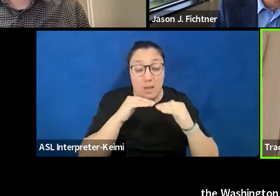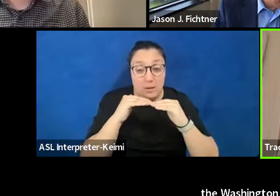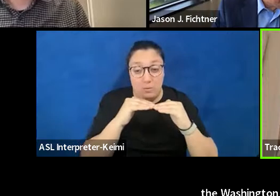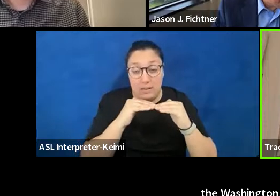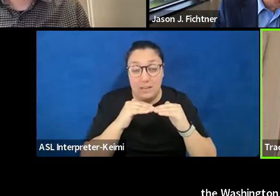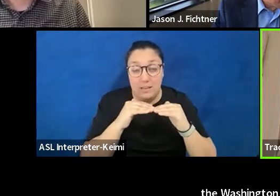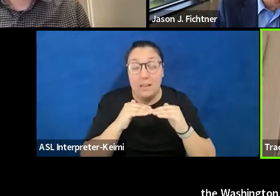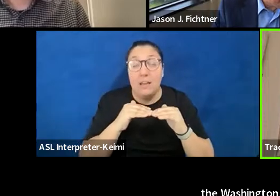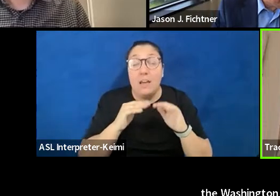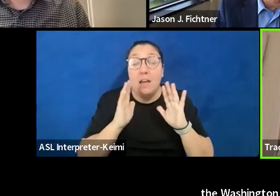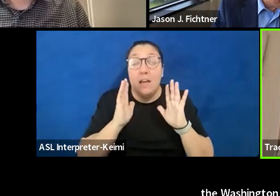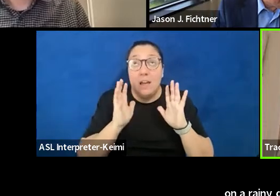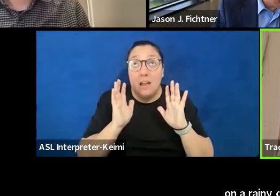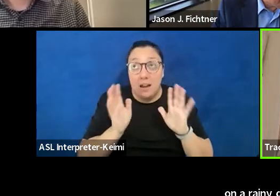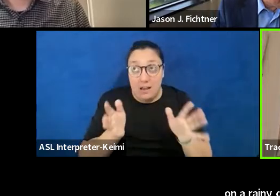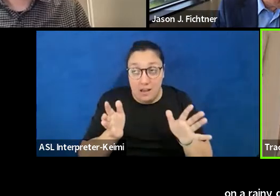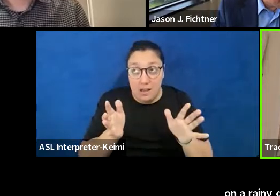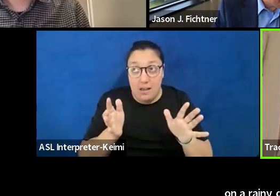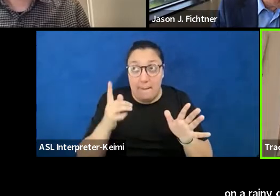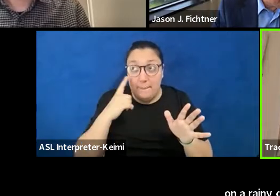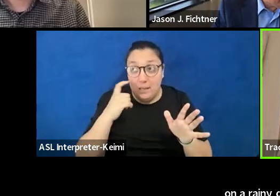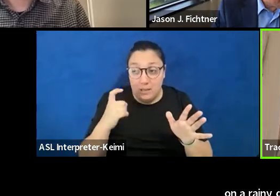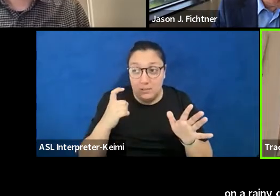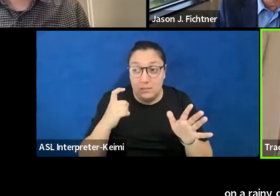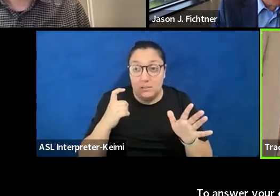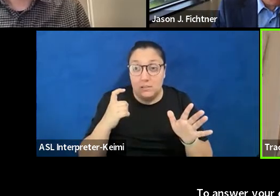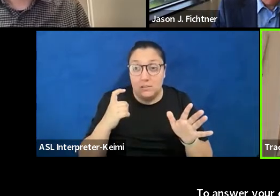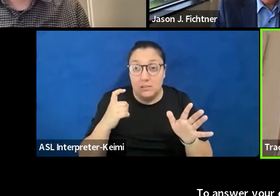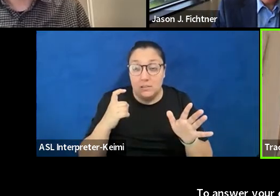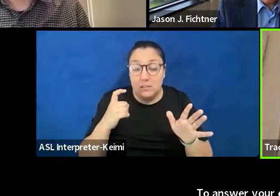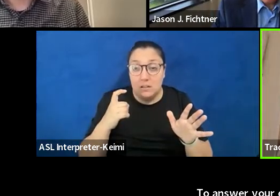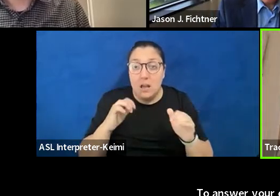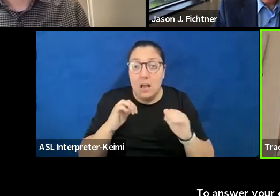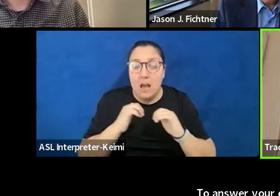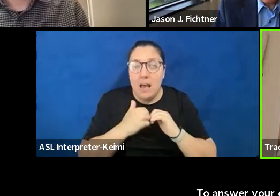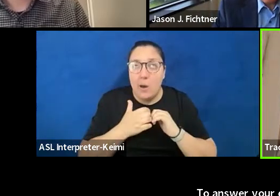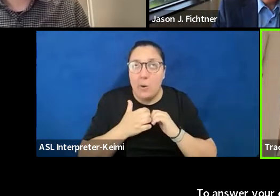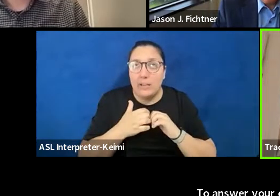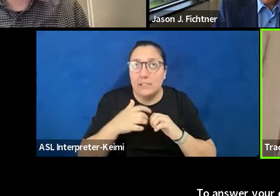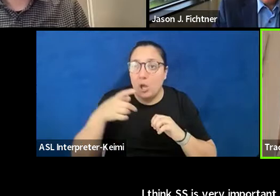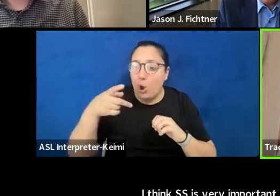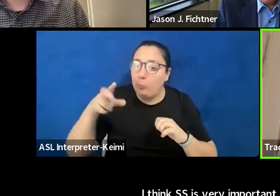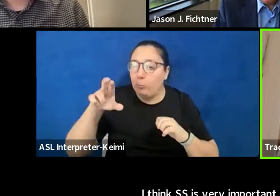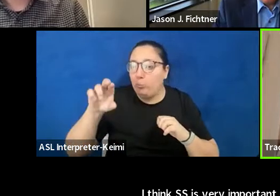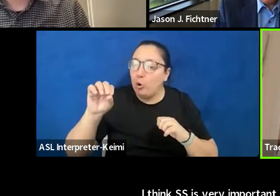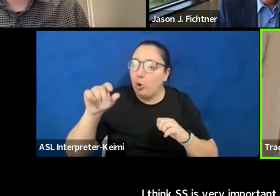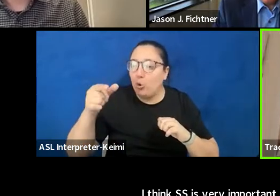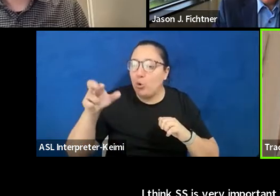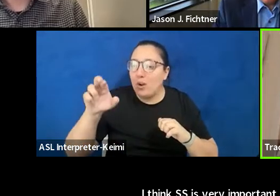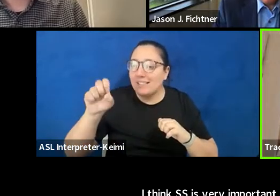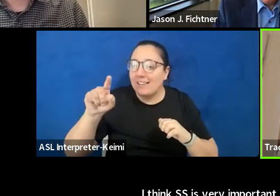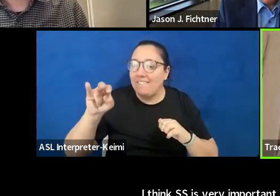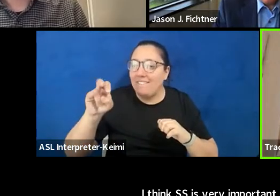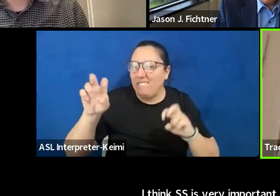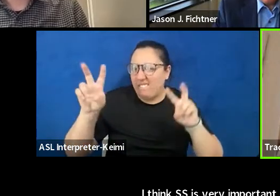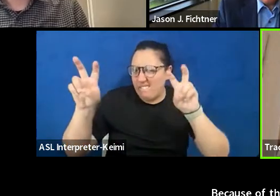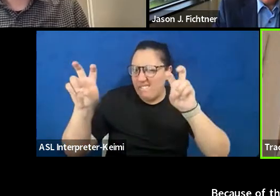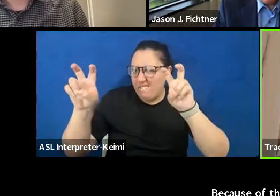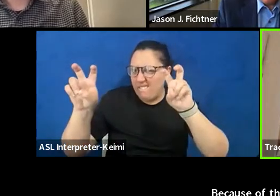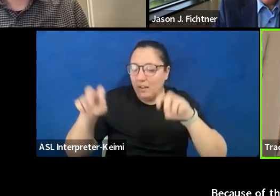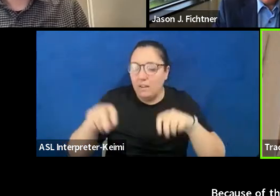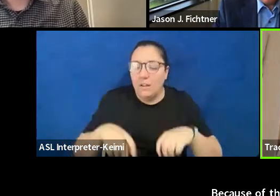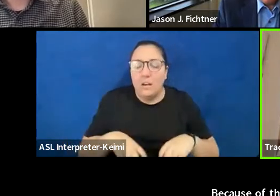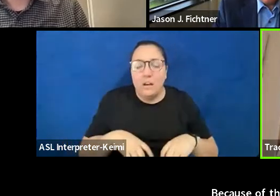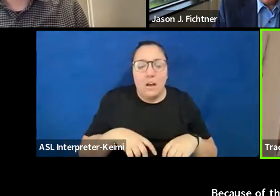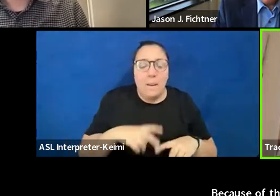actually, because of the way that it is a progressive benefit, people of color who